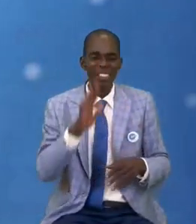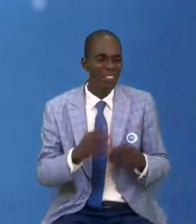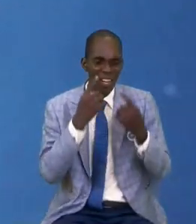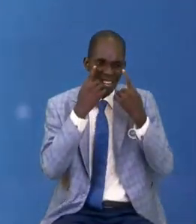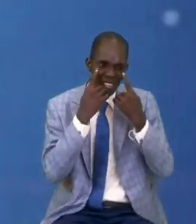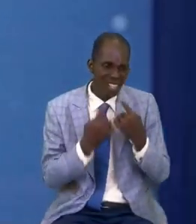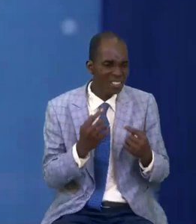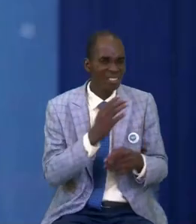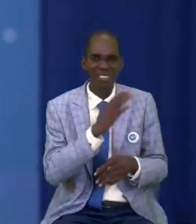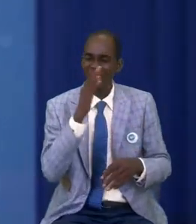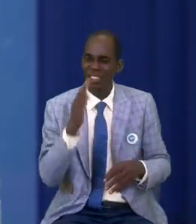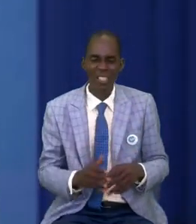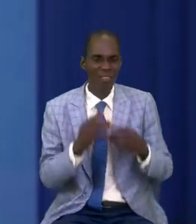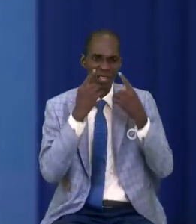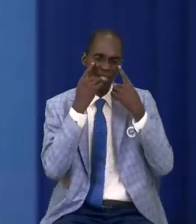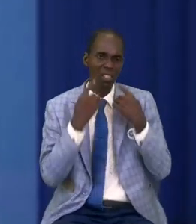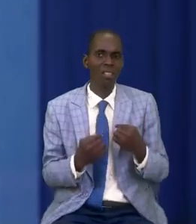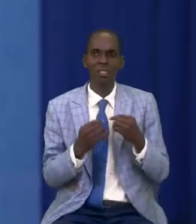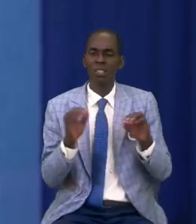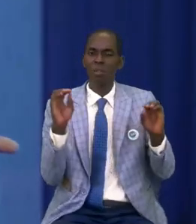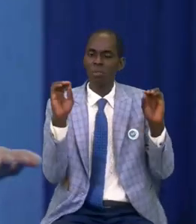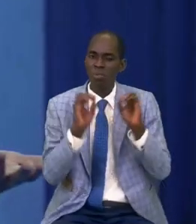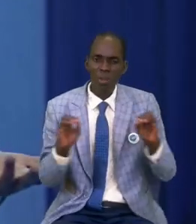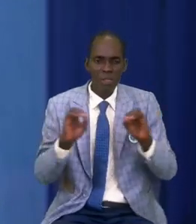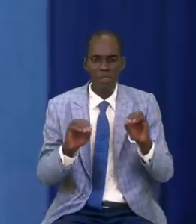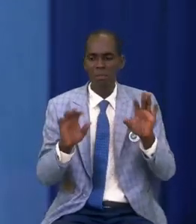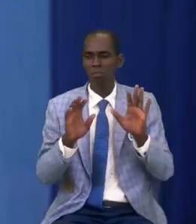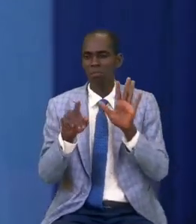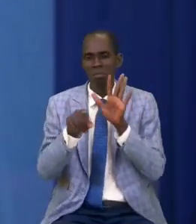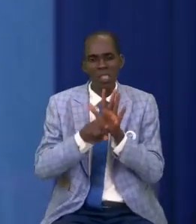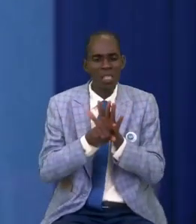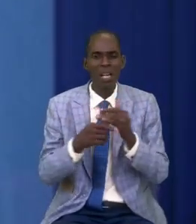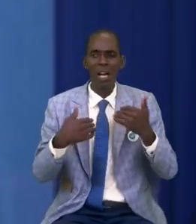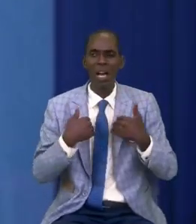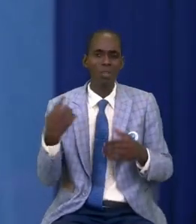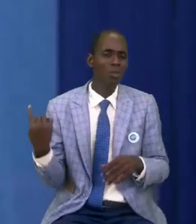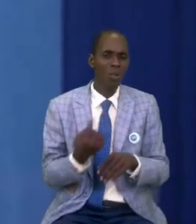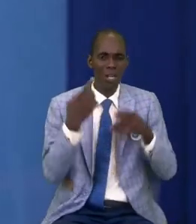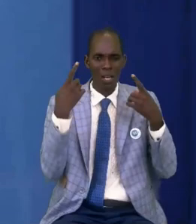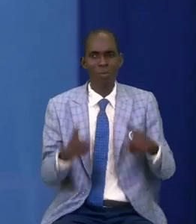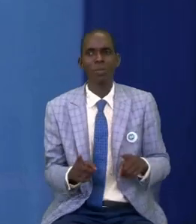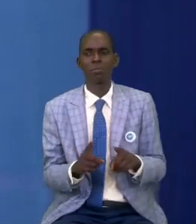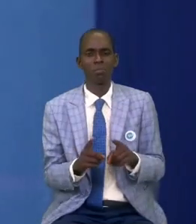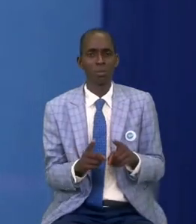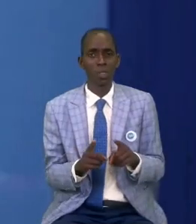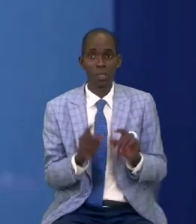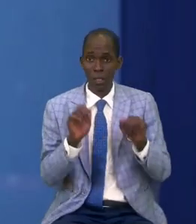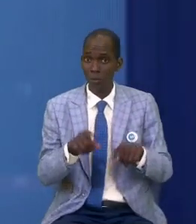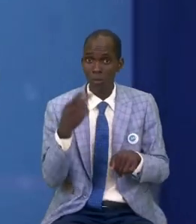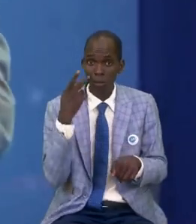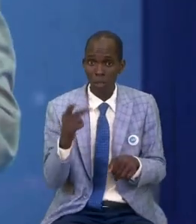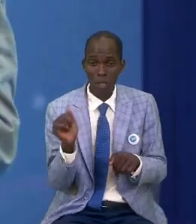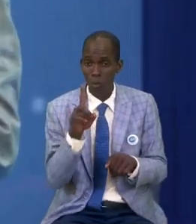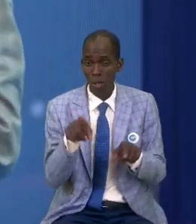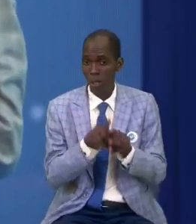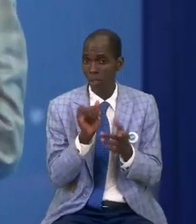ever happened. And we search and we search. We cannot find anybody. That means that all of us who have gone through the period